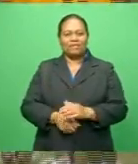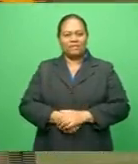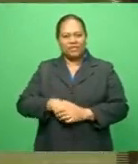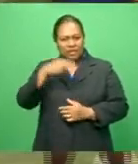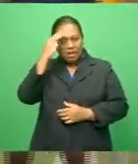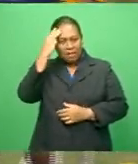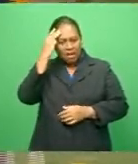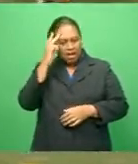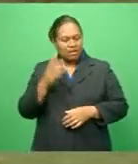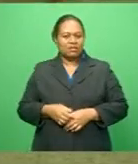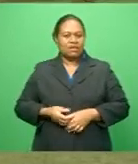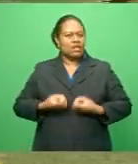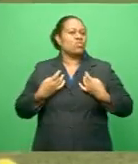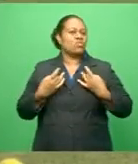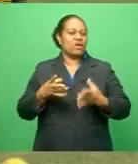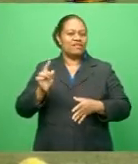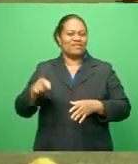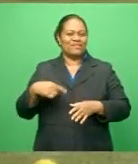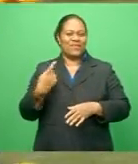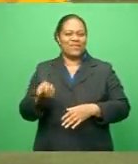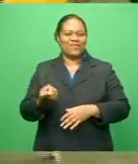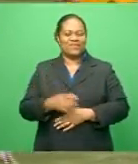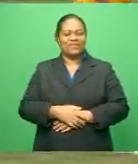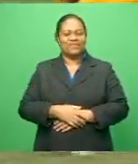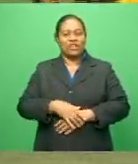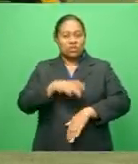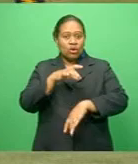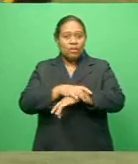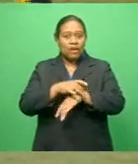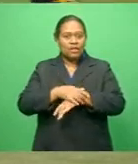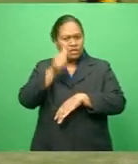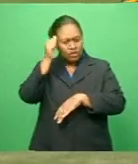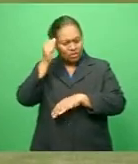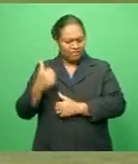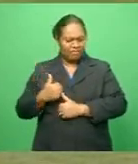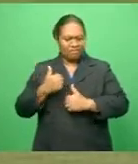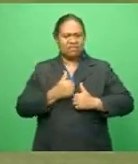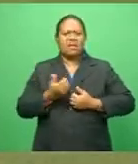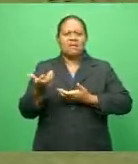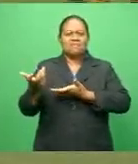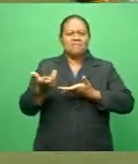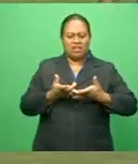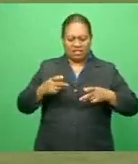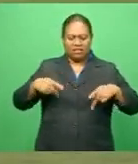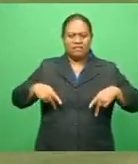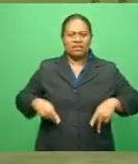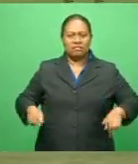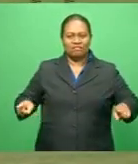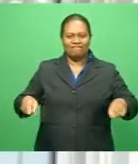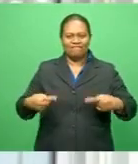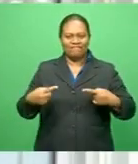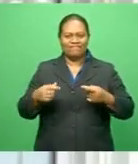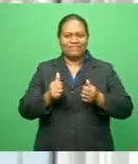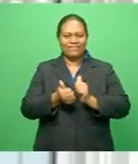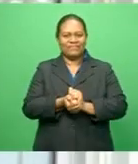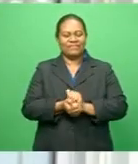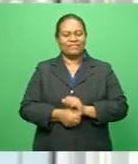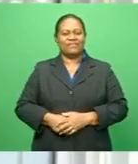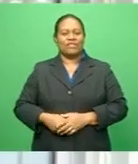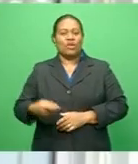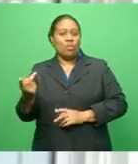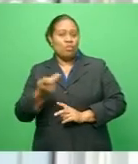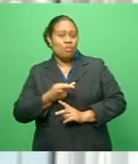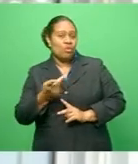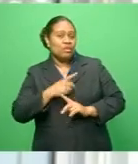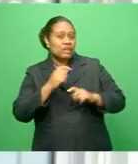for tomorrow's game against our military brothers. Police is aware that Army will bring a physical component of the game. Both the teams wanted